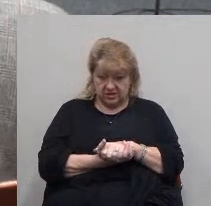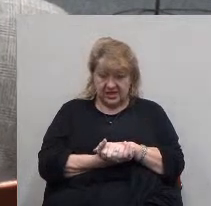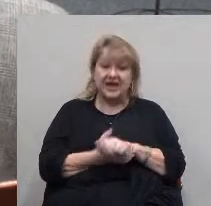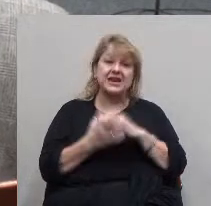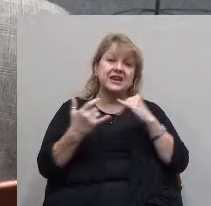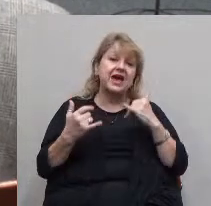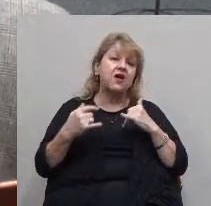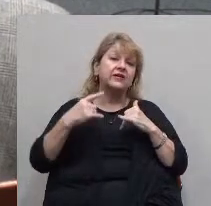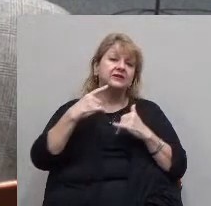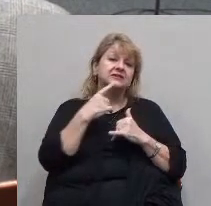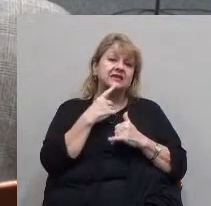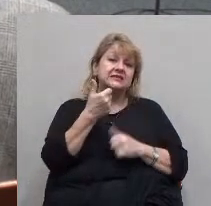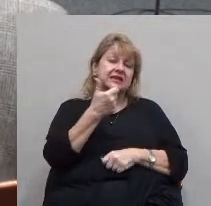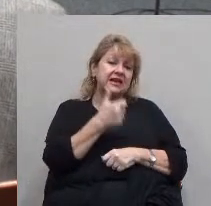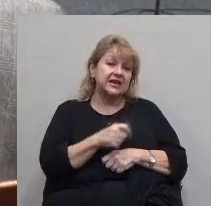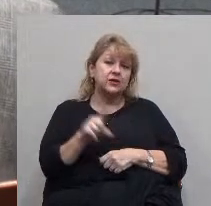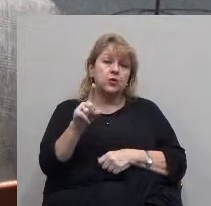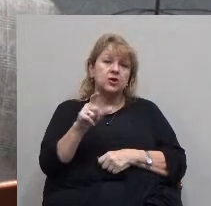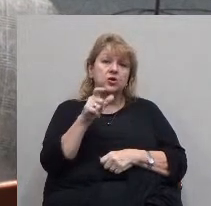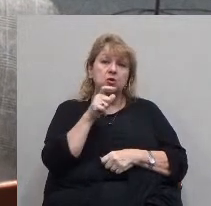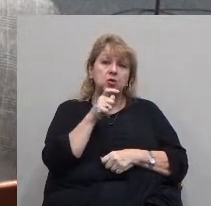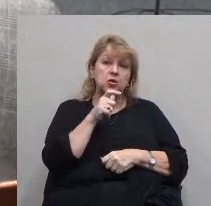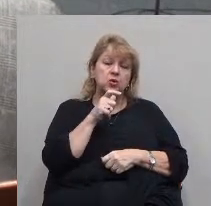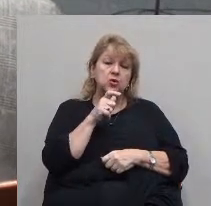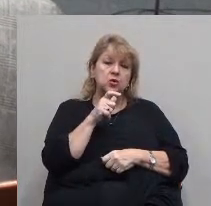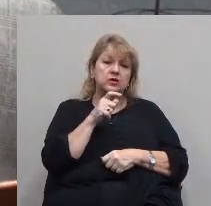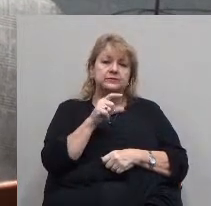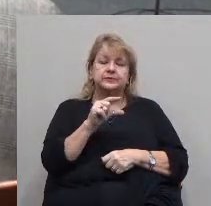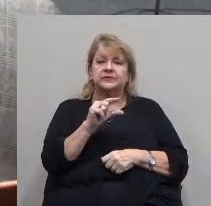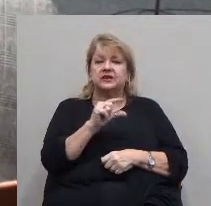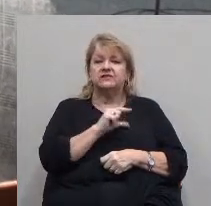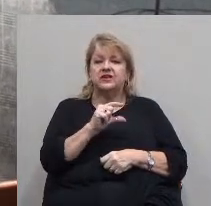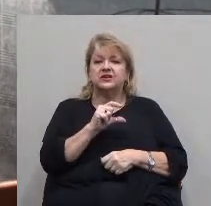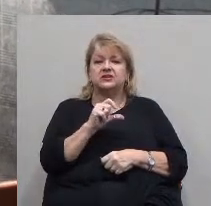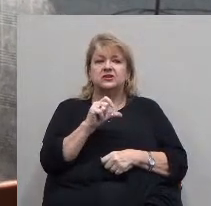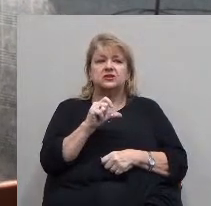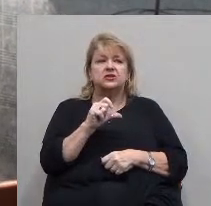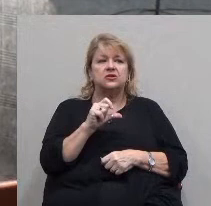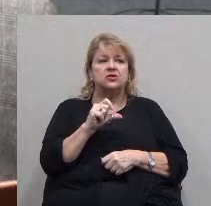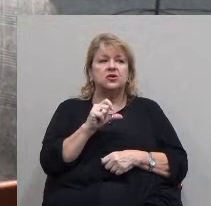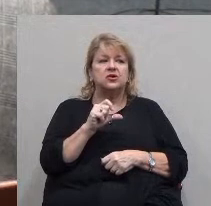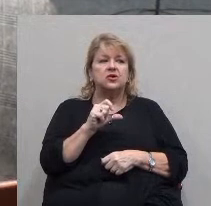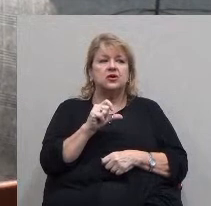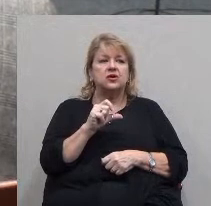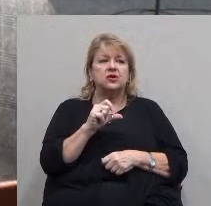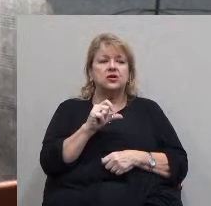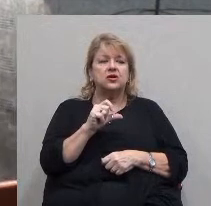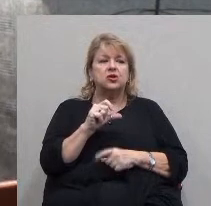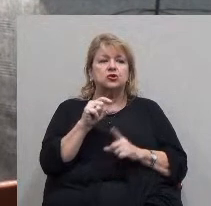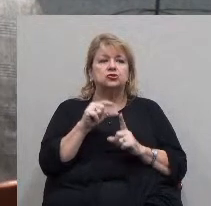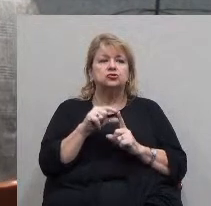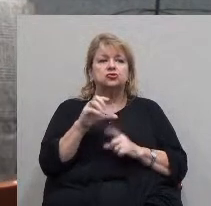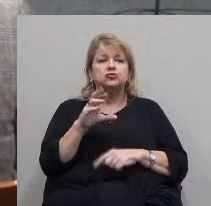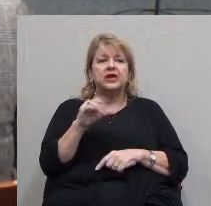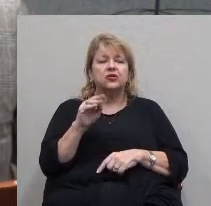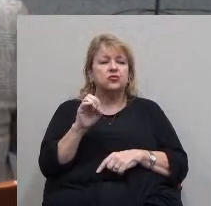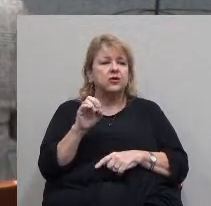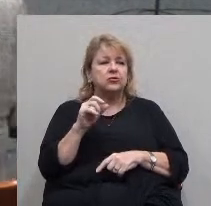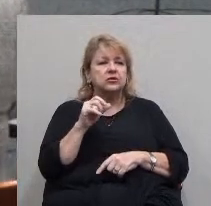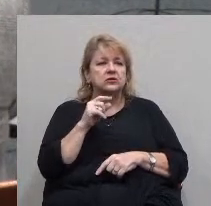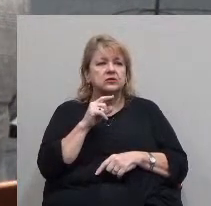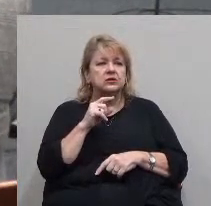Where it now says that anyone who has been convicted or pled no contender to a crime listed